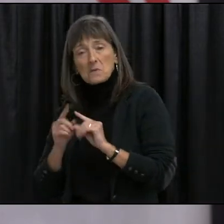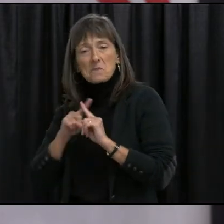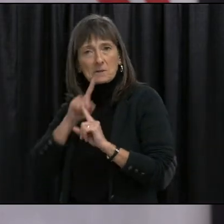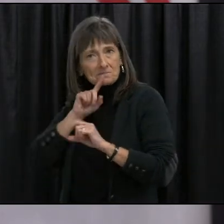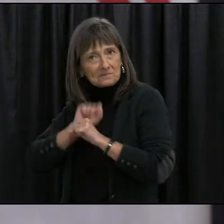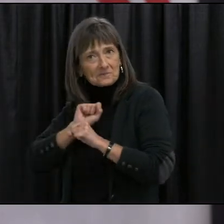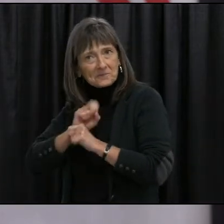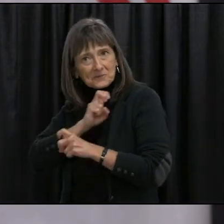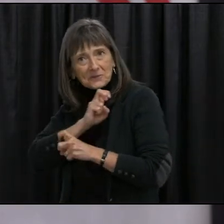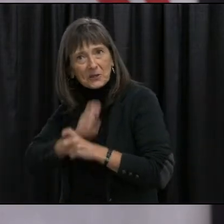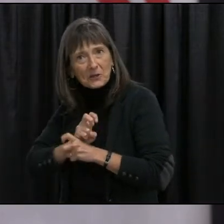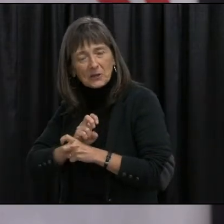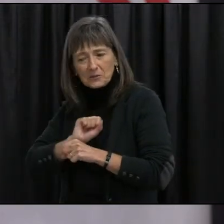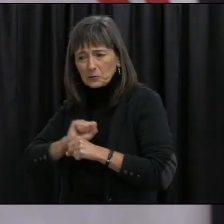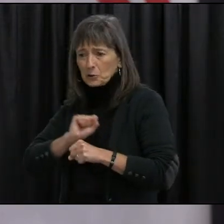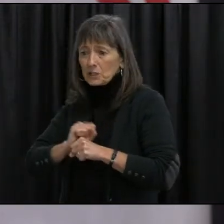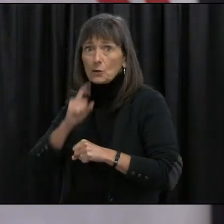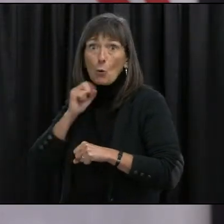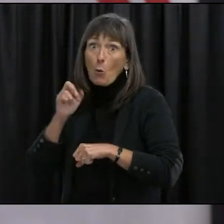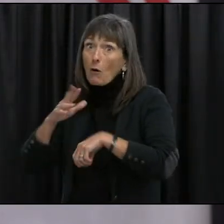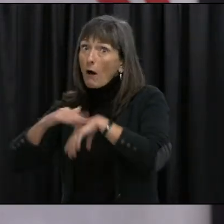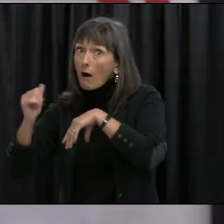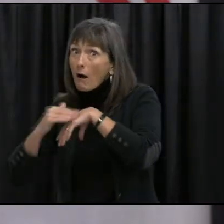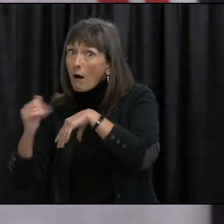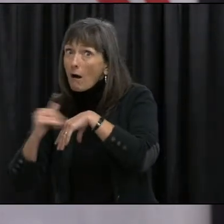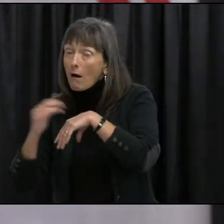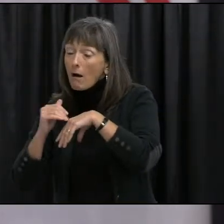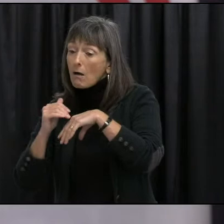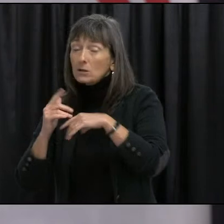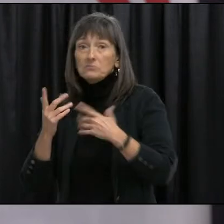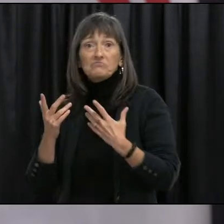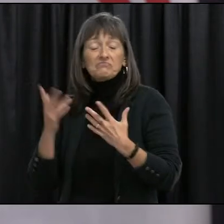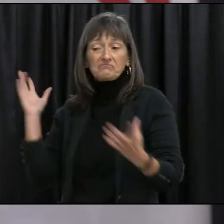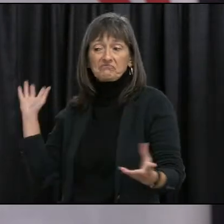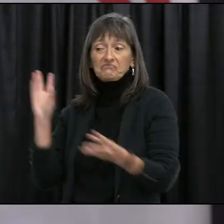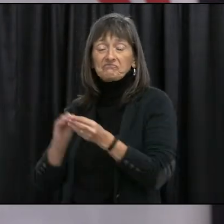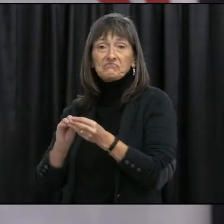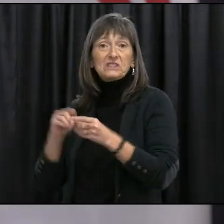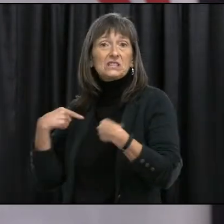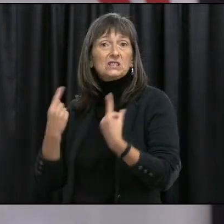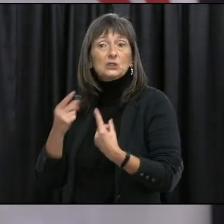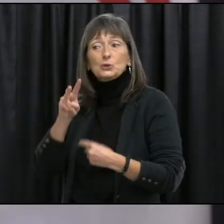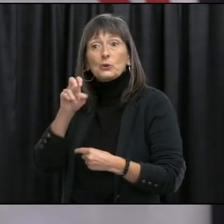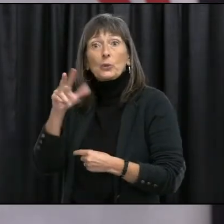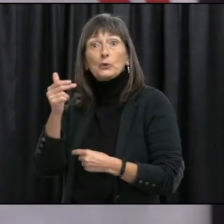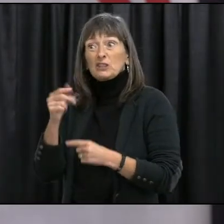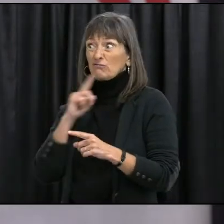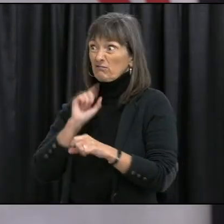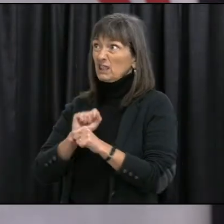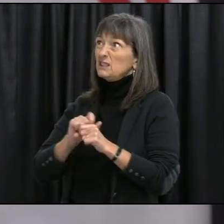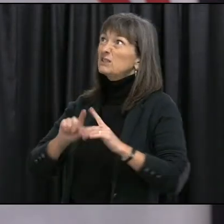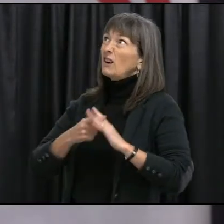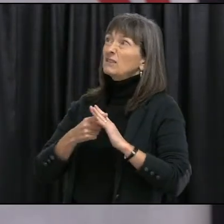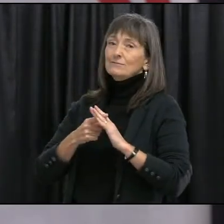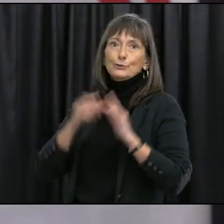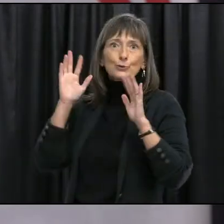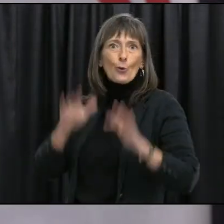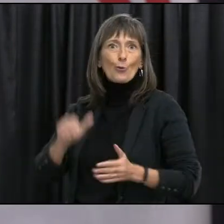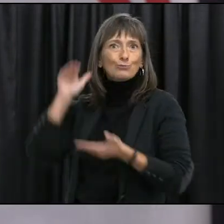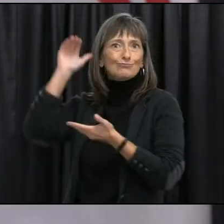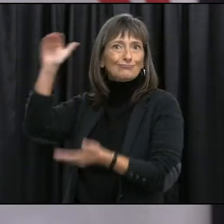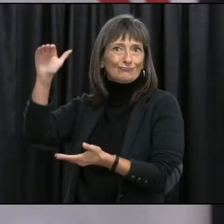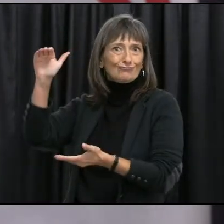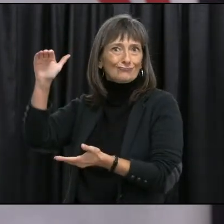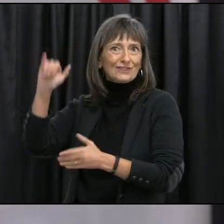working for all those 213 days, and really since Snowmageddon, because you may remember